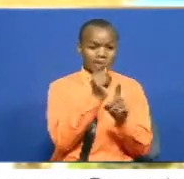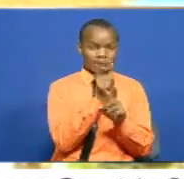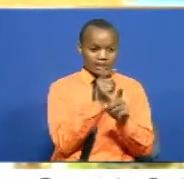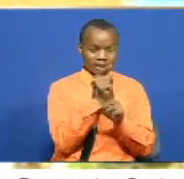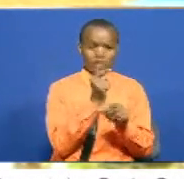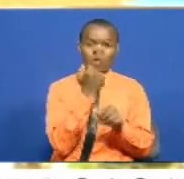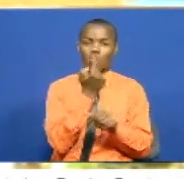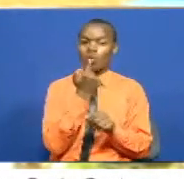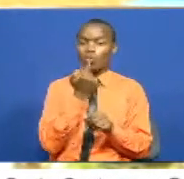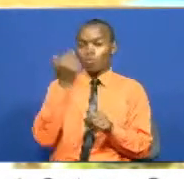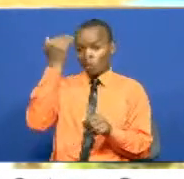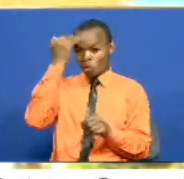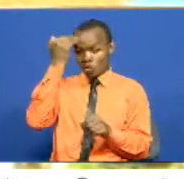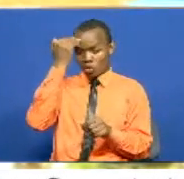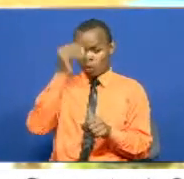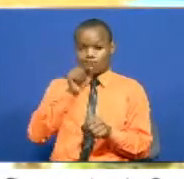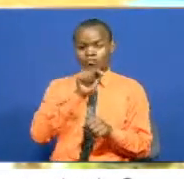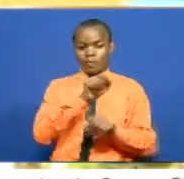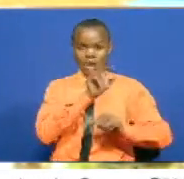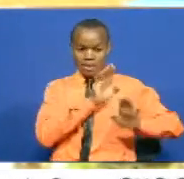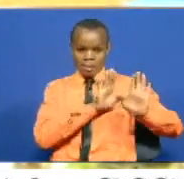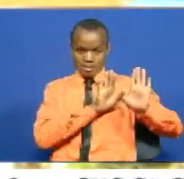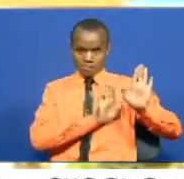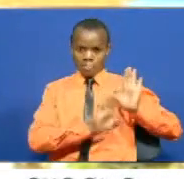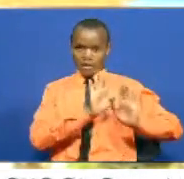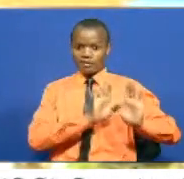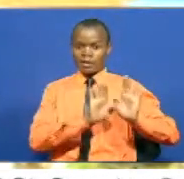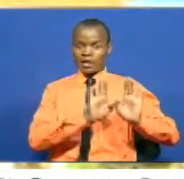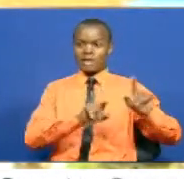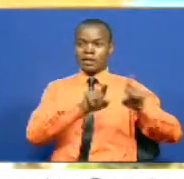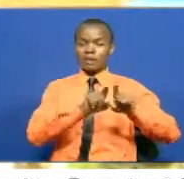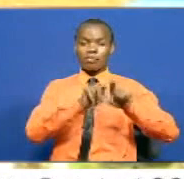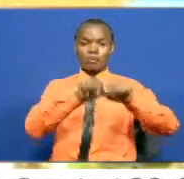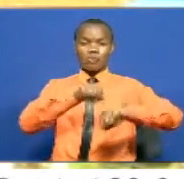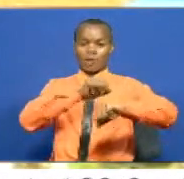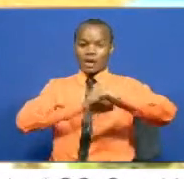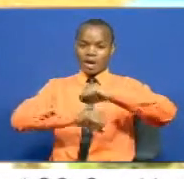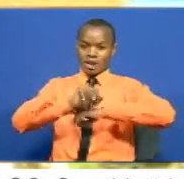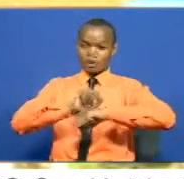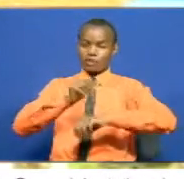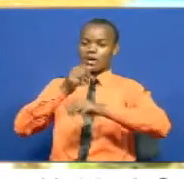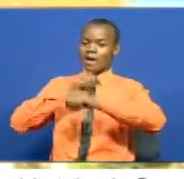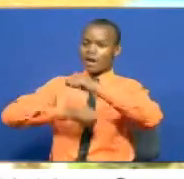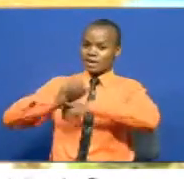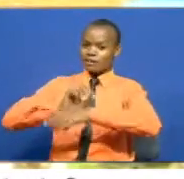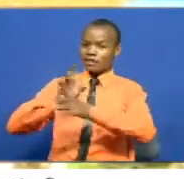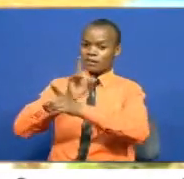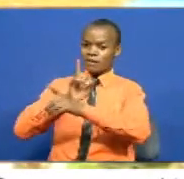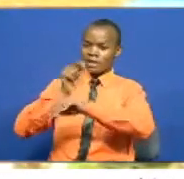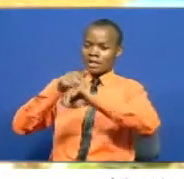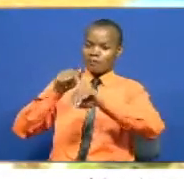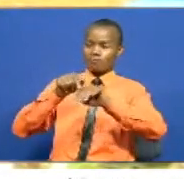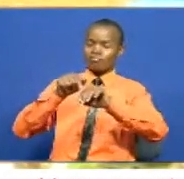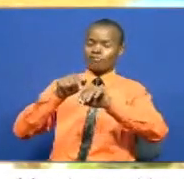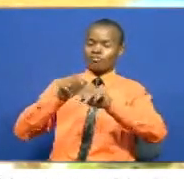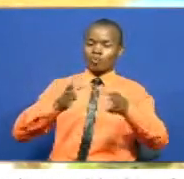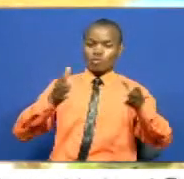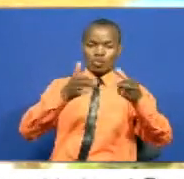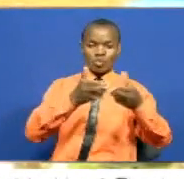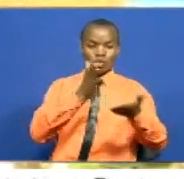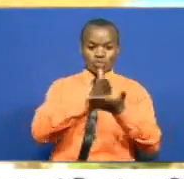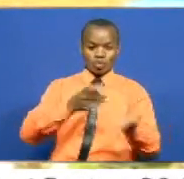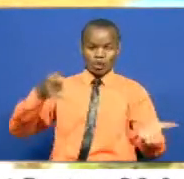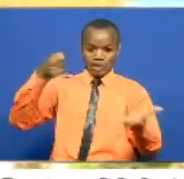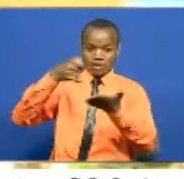will help them to actually do a lot of the daily activities on their own. So they are all inclusive